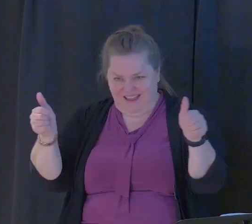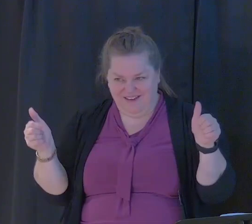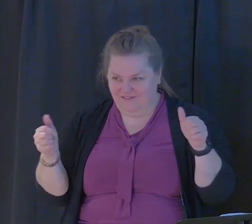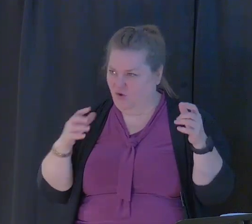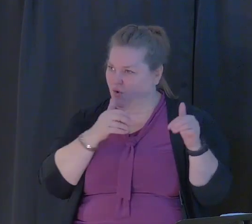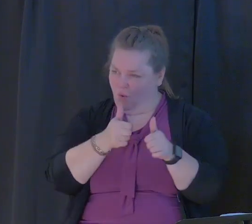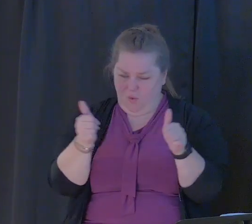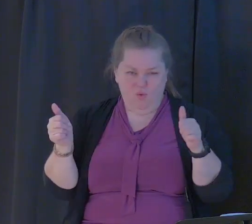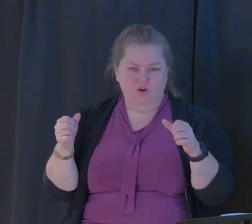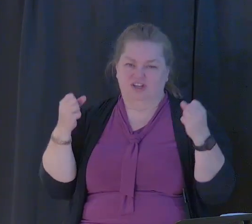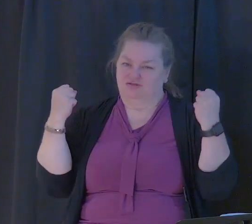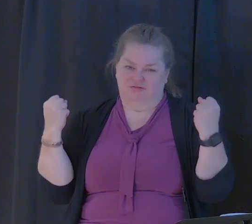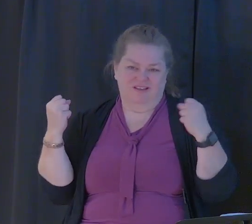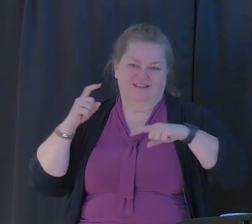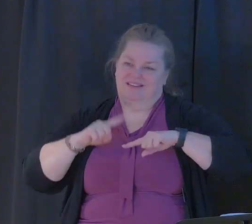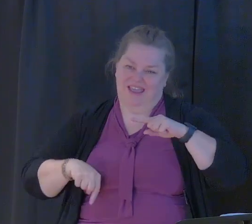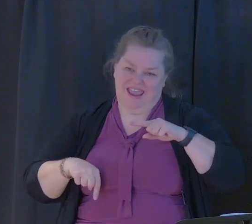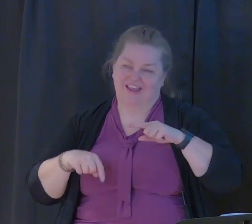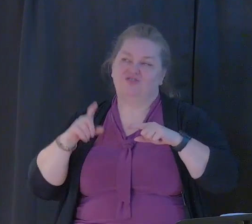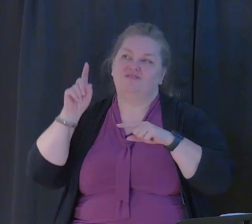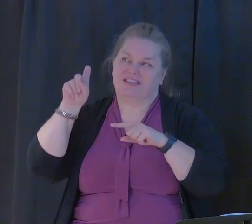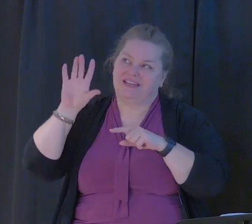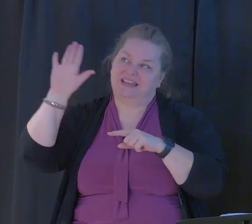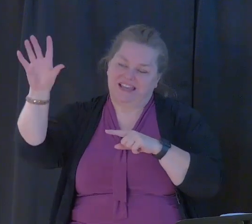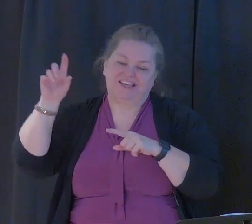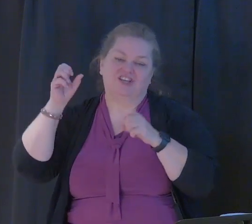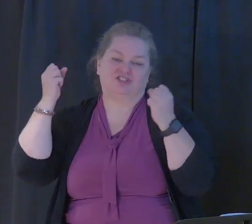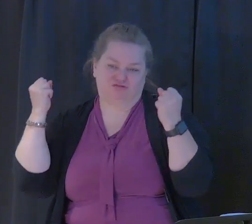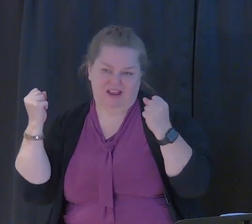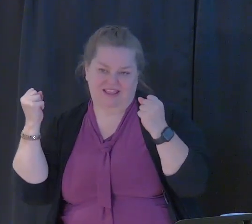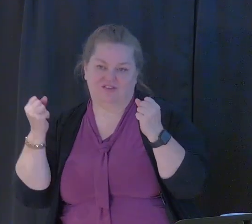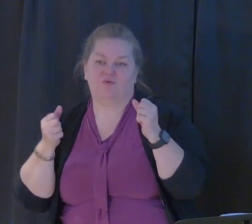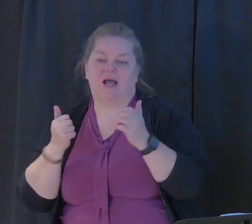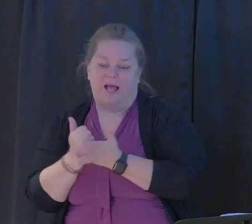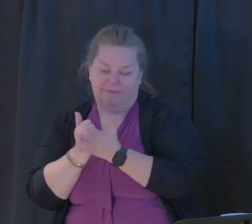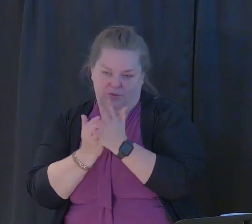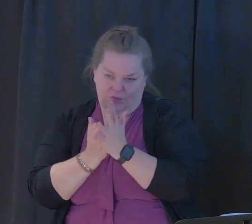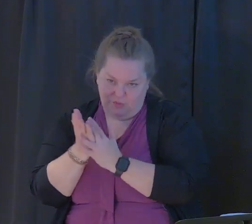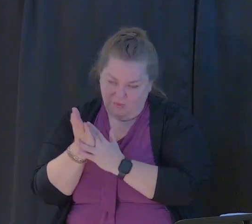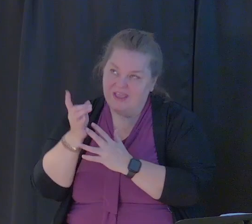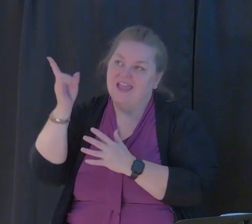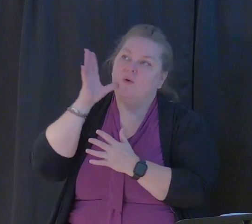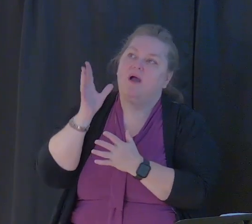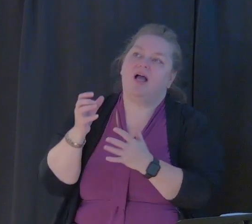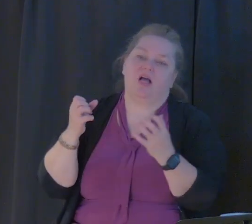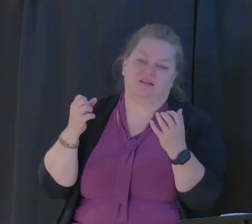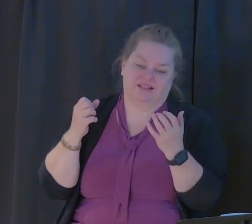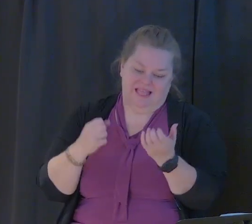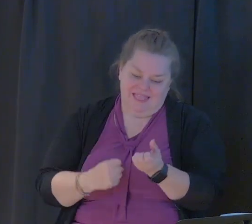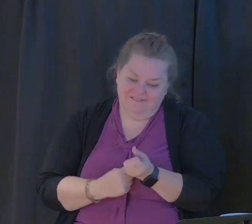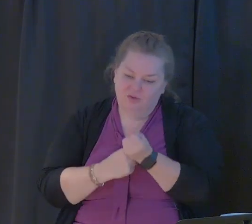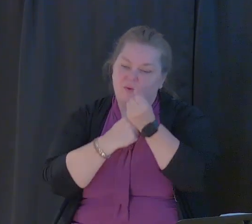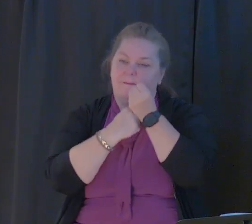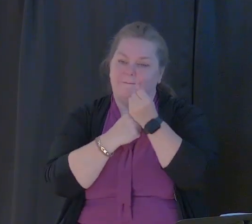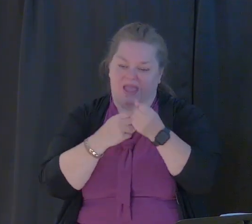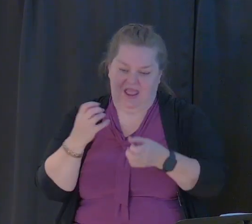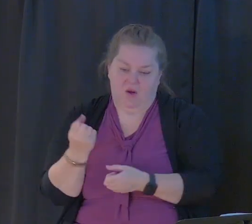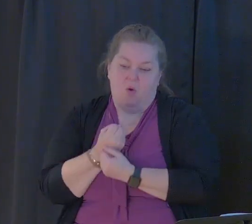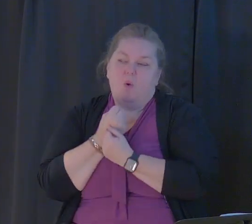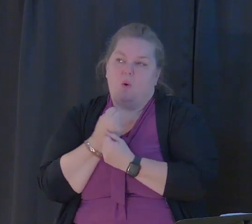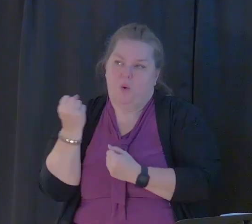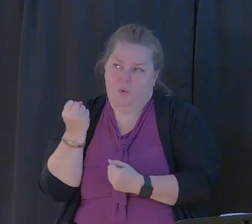and discouraged and have no place to go, don't worry. I will uphold you and I will lift you up by